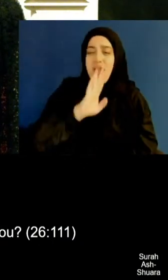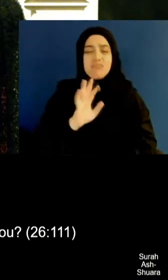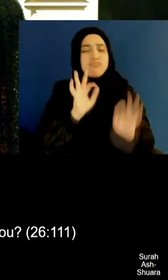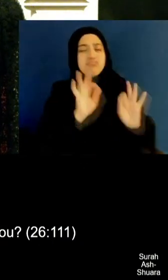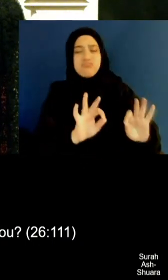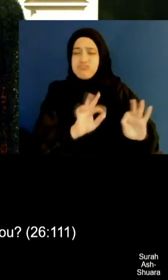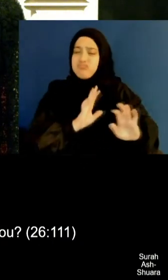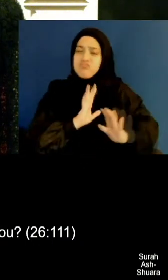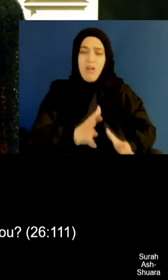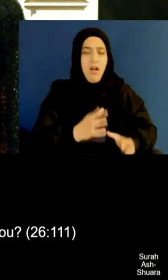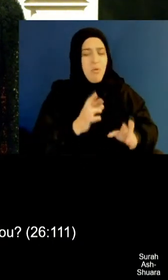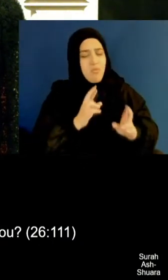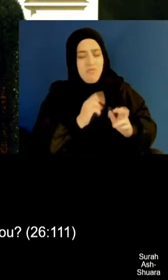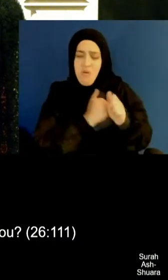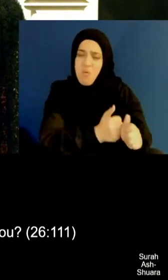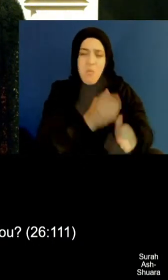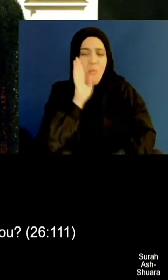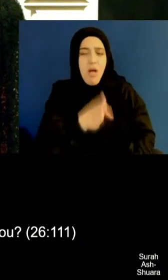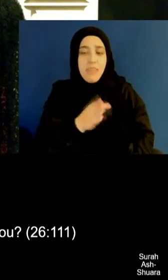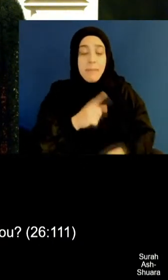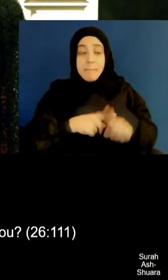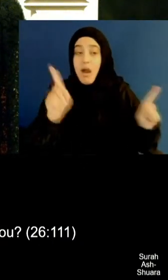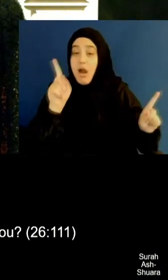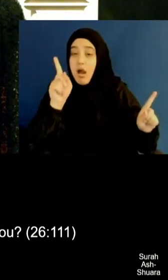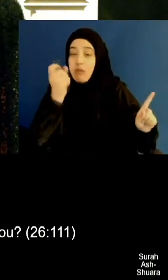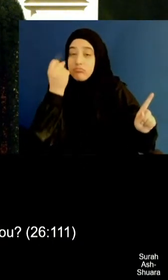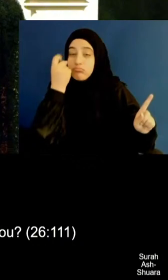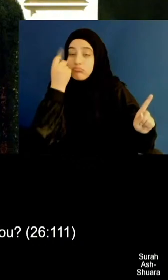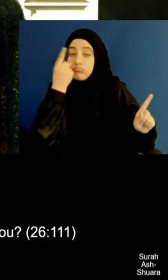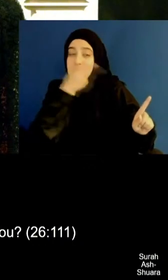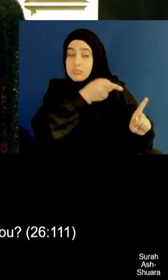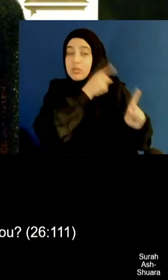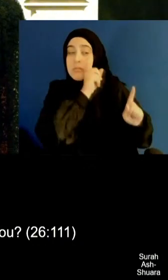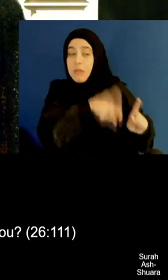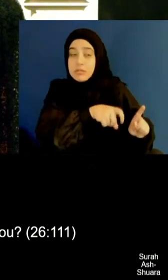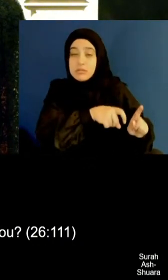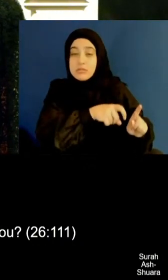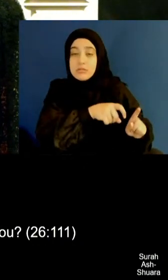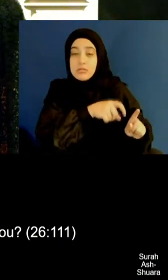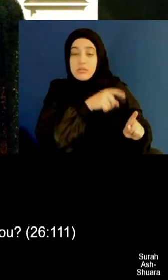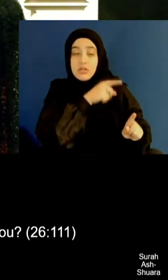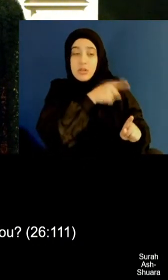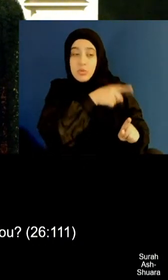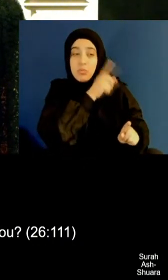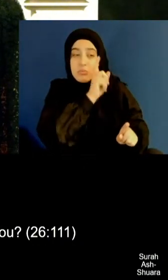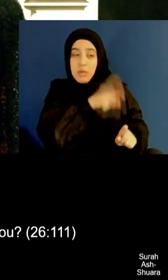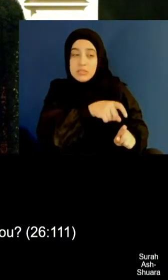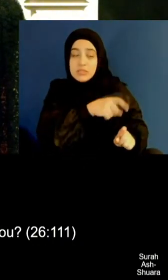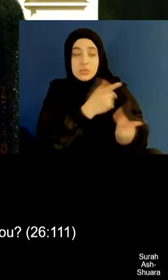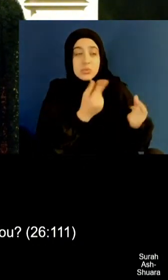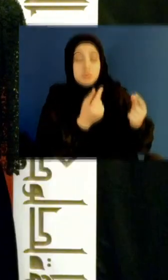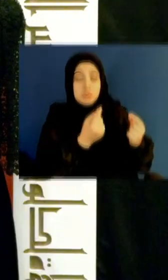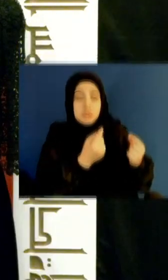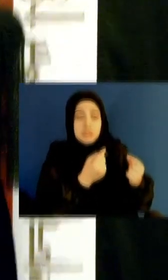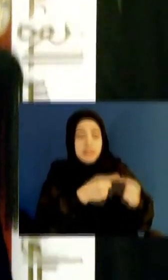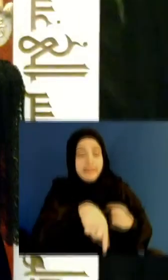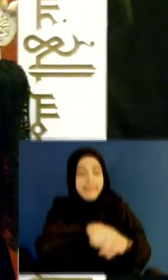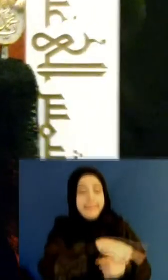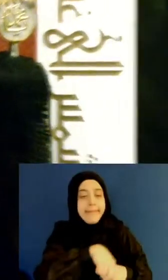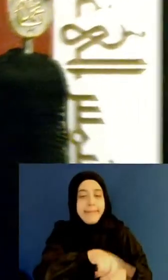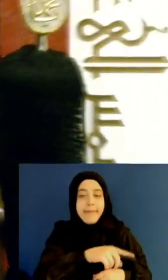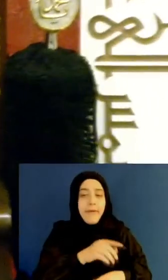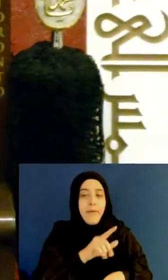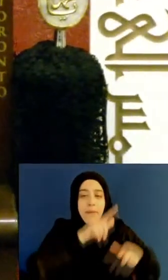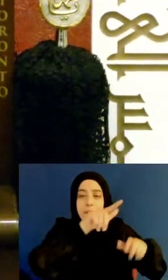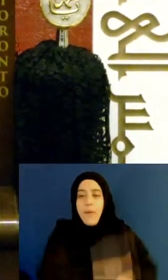on the condition that you will free this religion of the lower class people, the sick, the disabled,